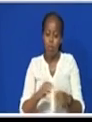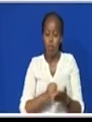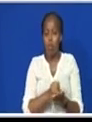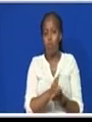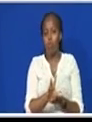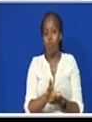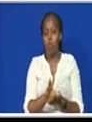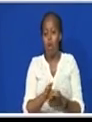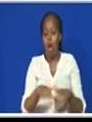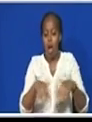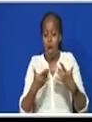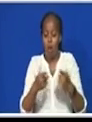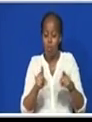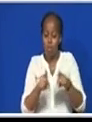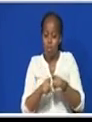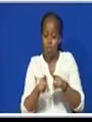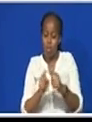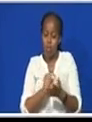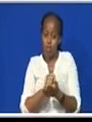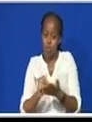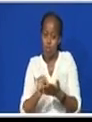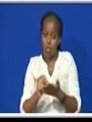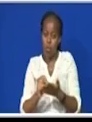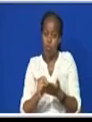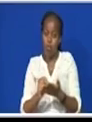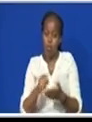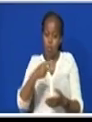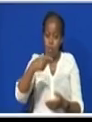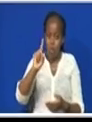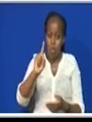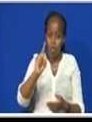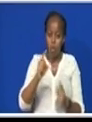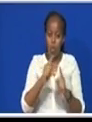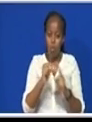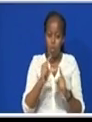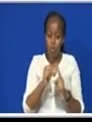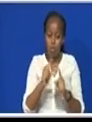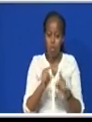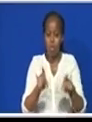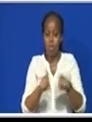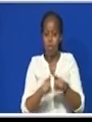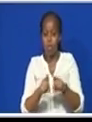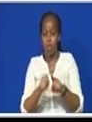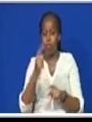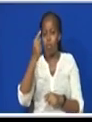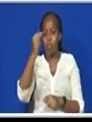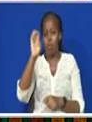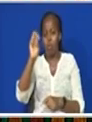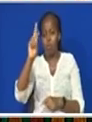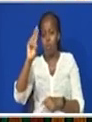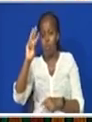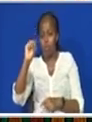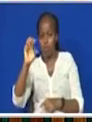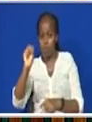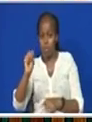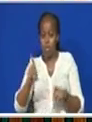way it is, with the correct wordings and correct terminologies. There are conditions and there